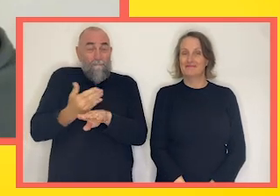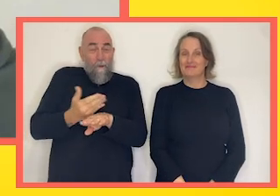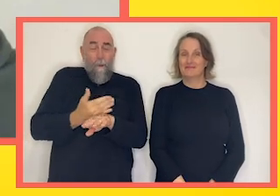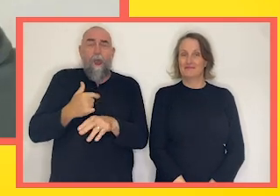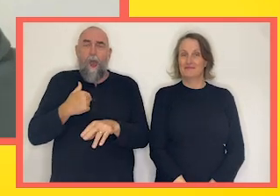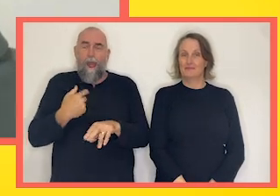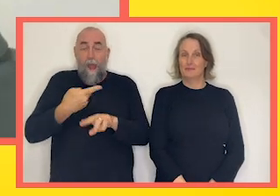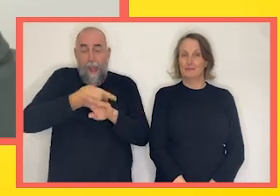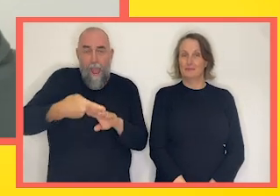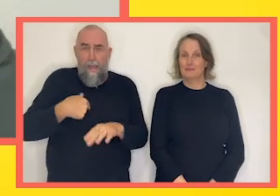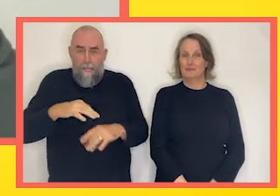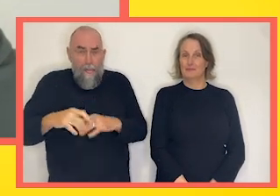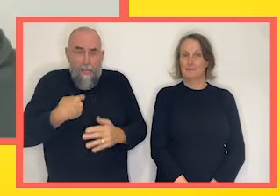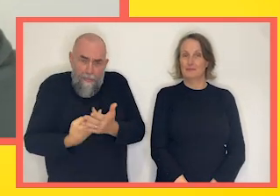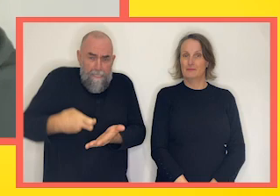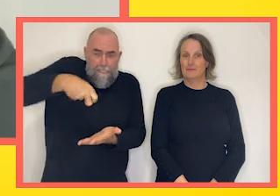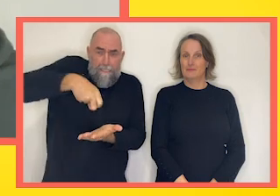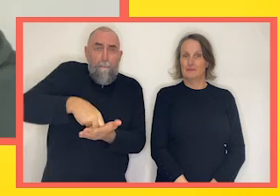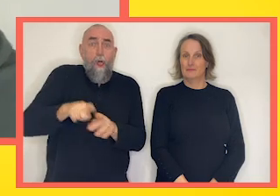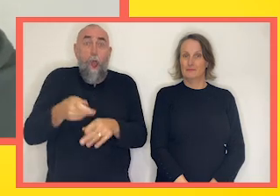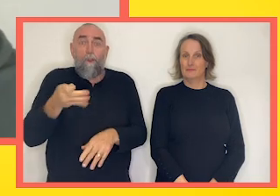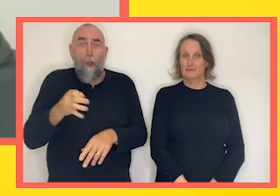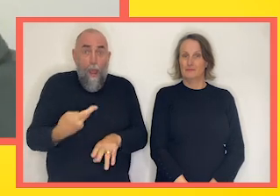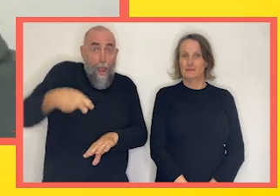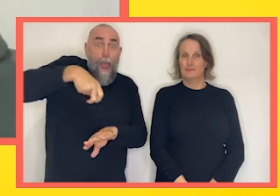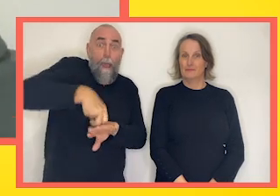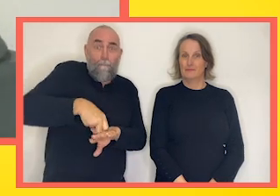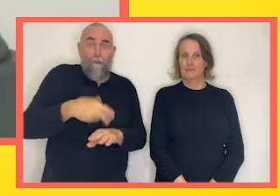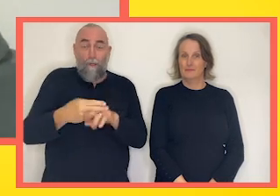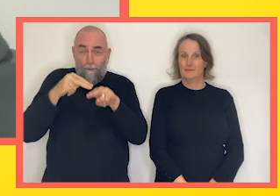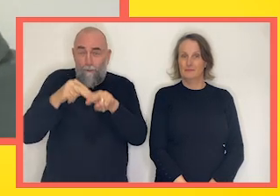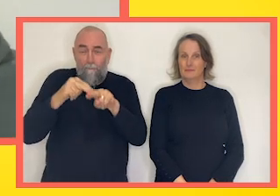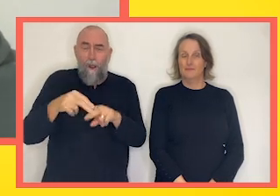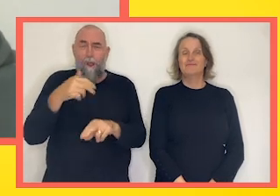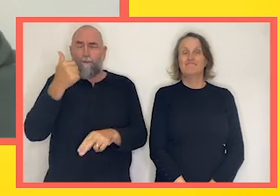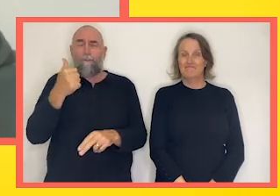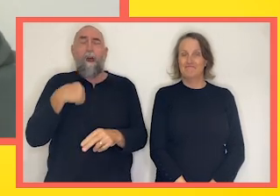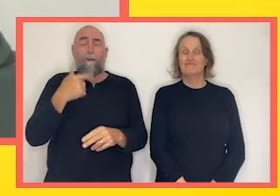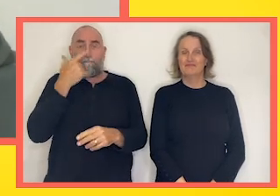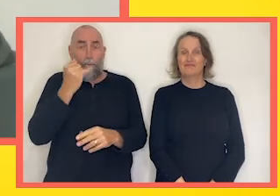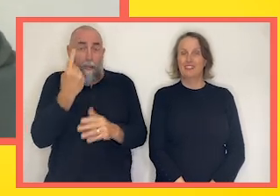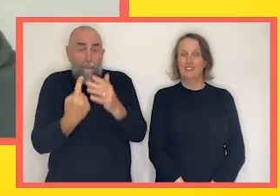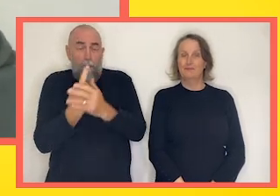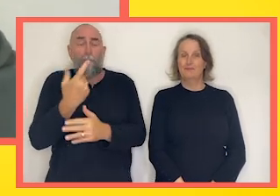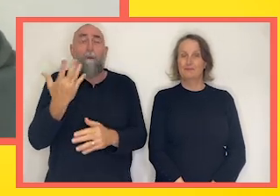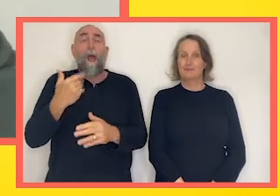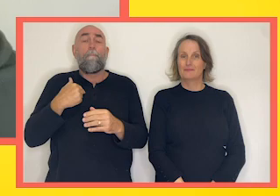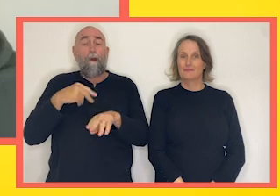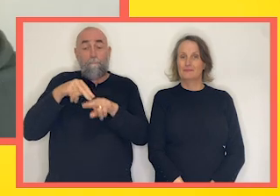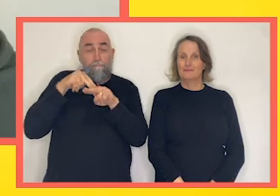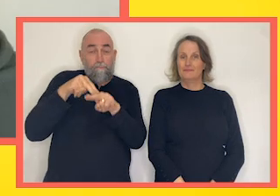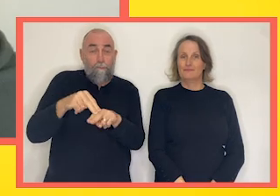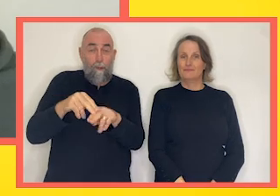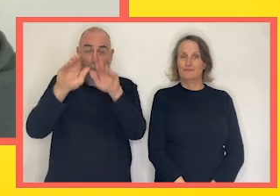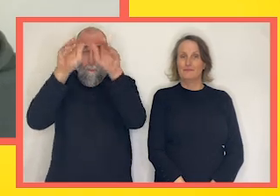lie down, but then I'd get on my knees and it'd be like a dog riding a surfboard. And there was one moment where a wave crashed on the beach, and again,